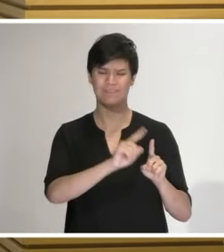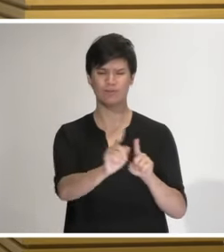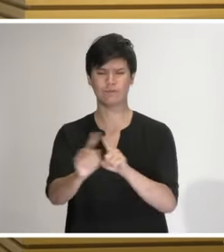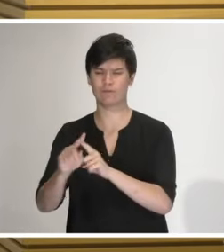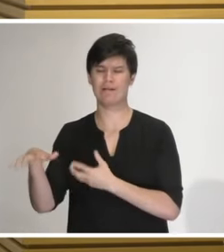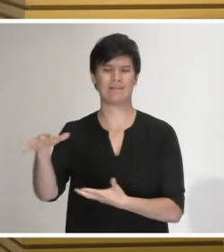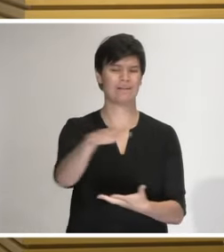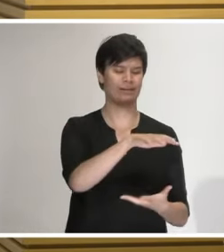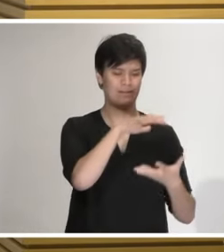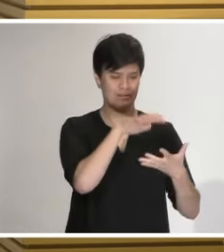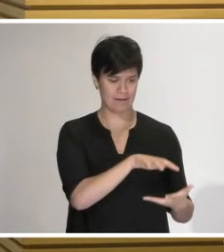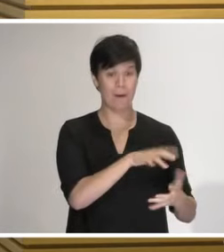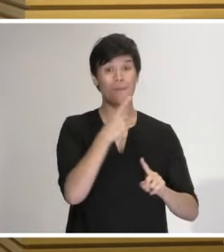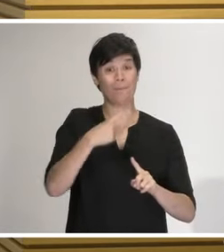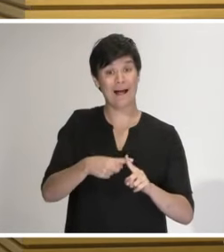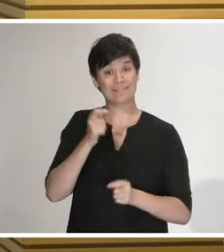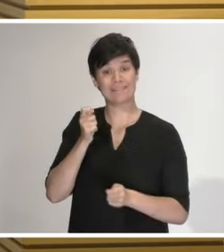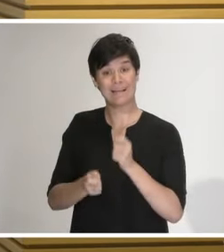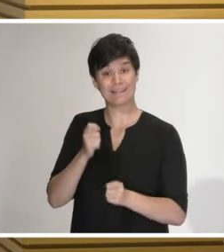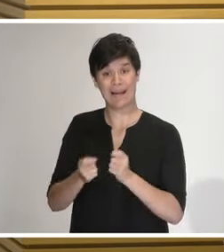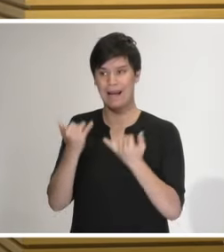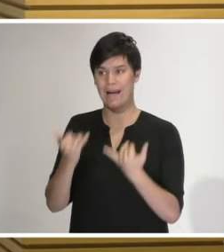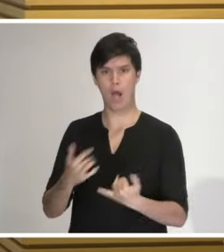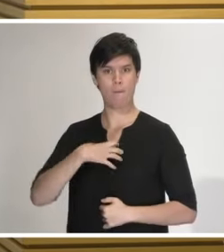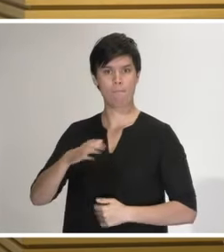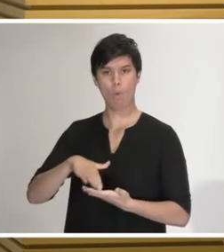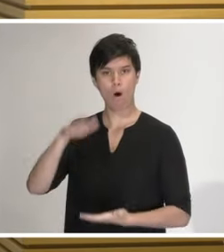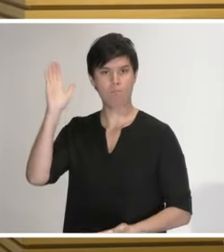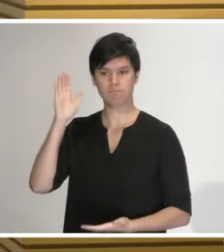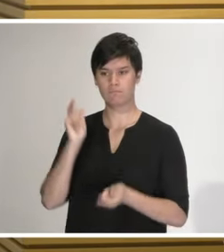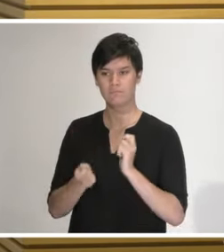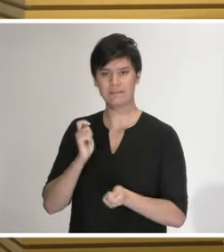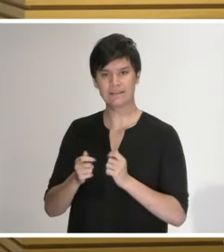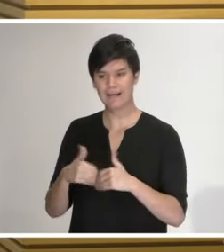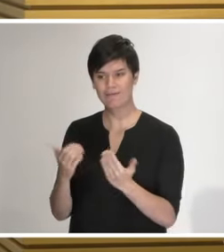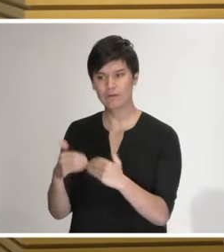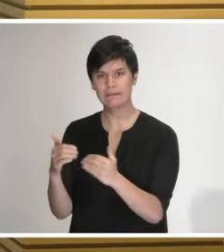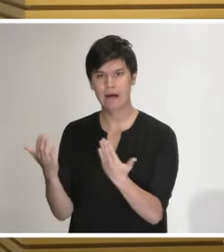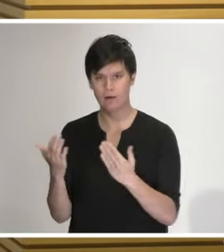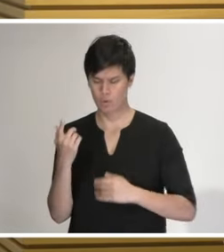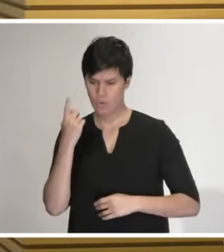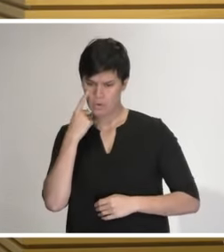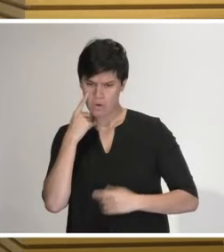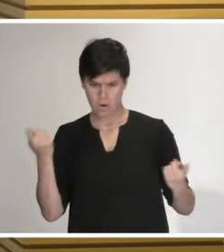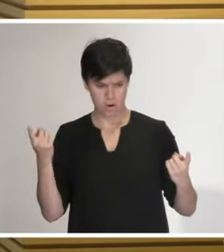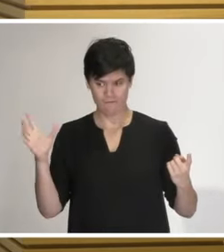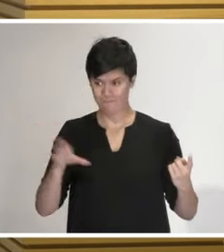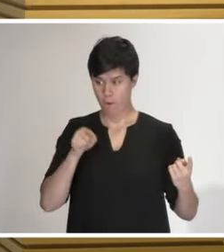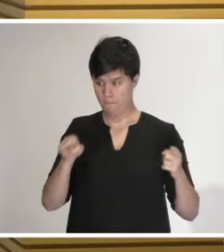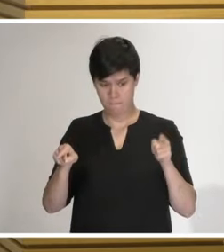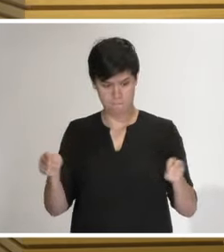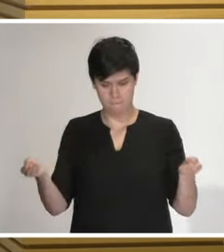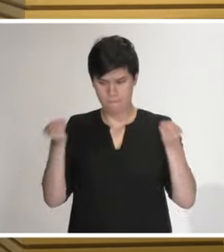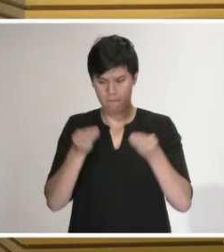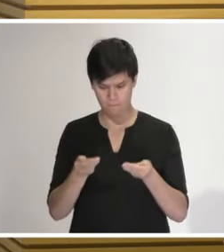the increased testing that is now happening to see what the level of disease is likely to be in the community. In order to